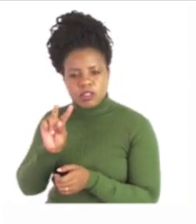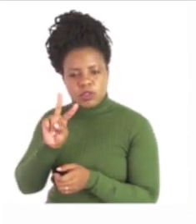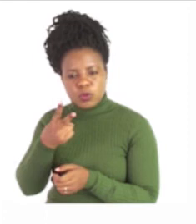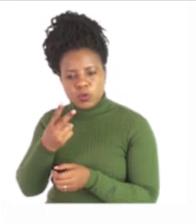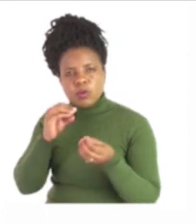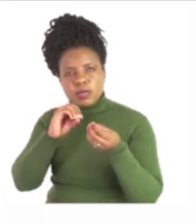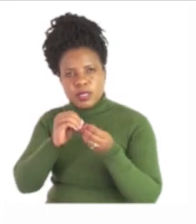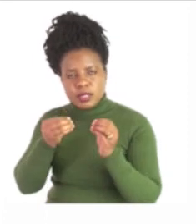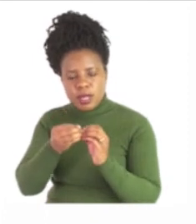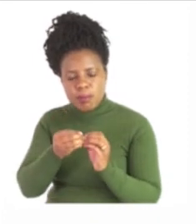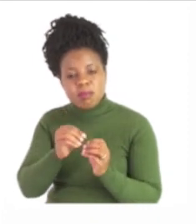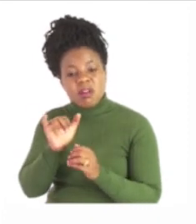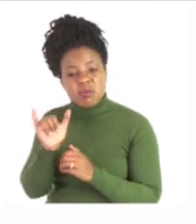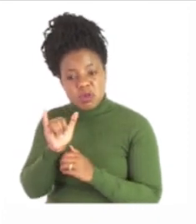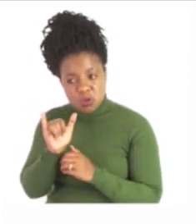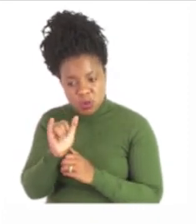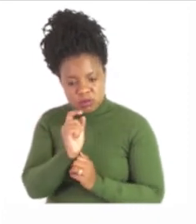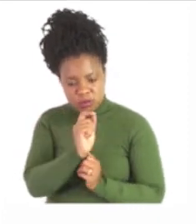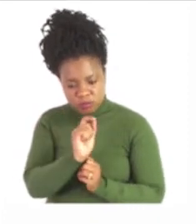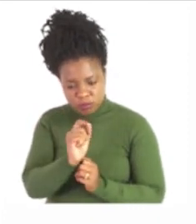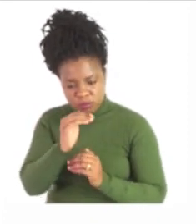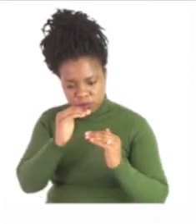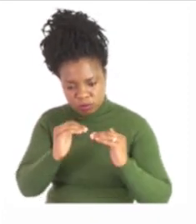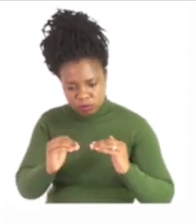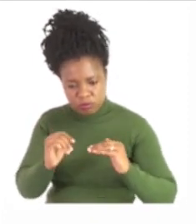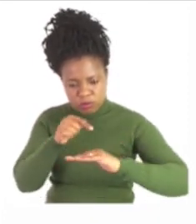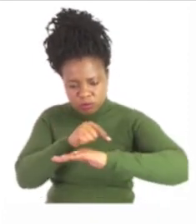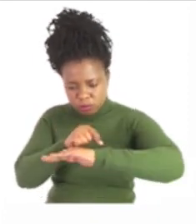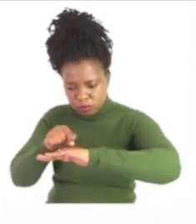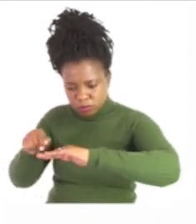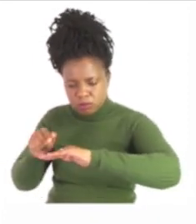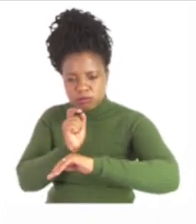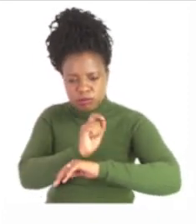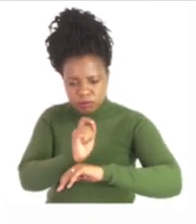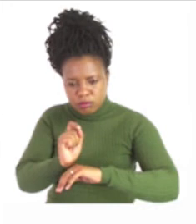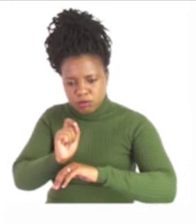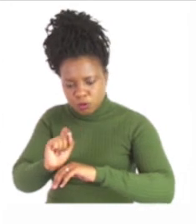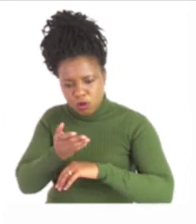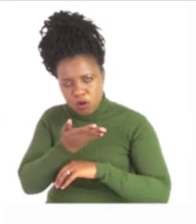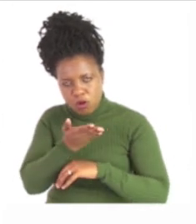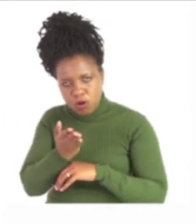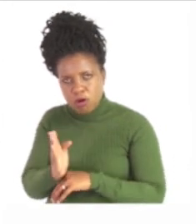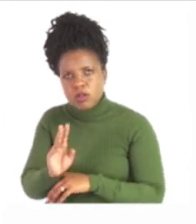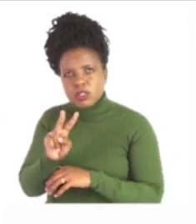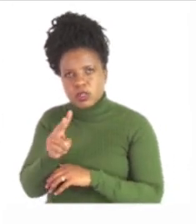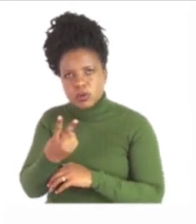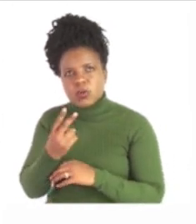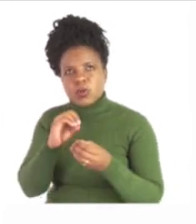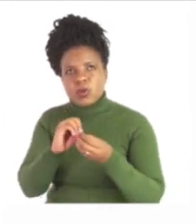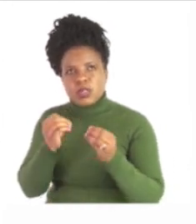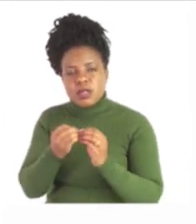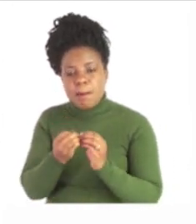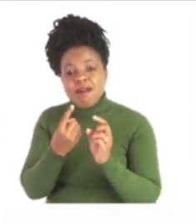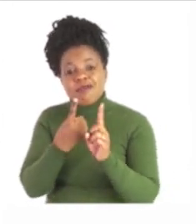in the list below. So there are numbers there: 1, 7, 11, 16, 18, 24, 25, 30,